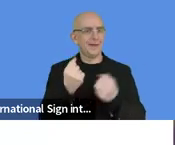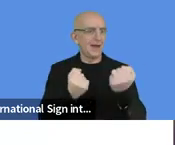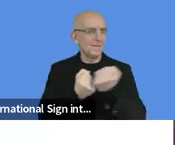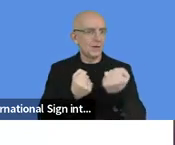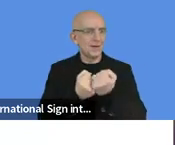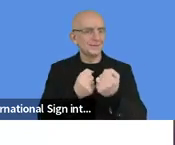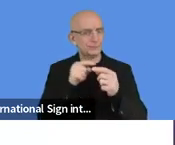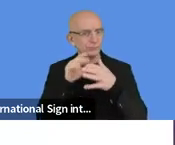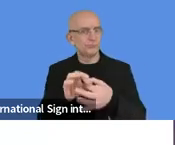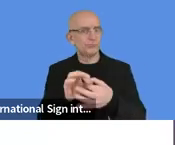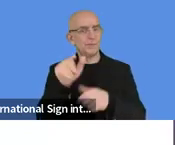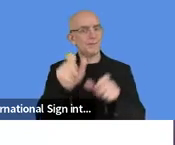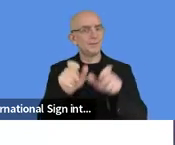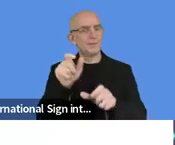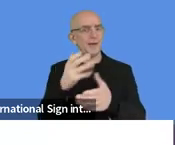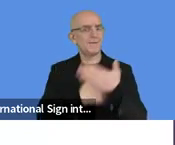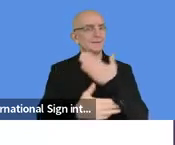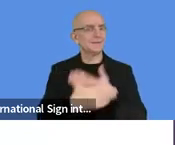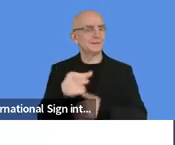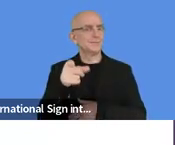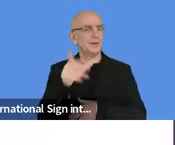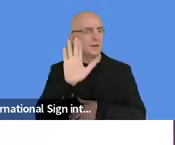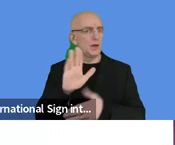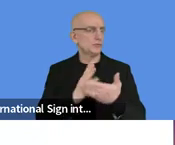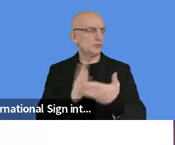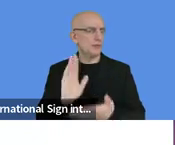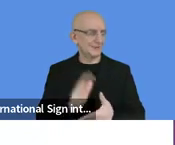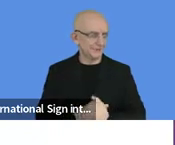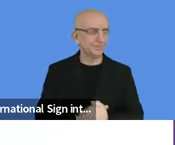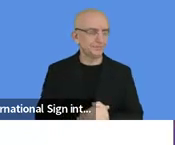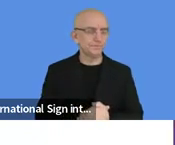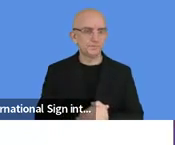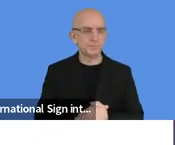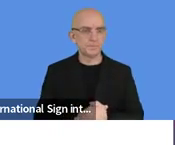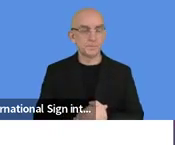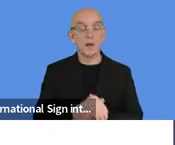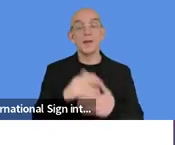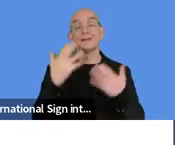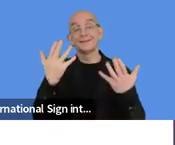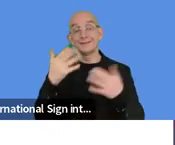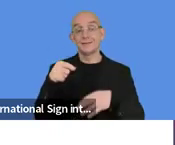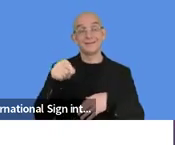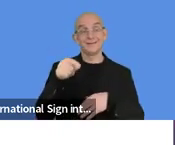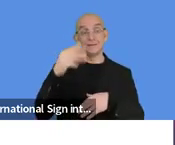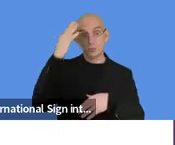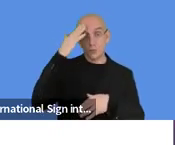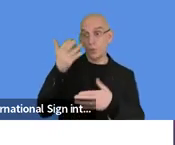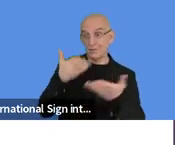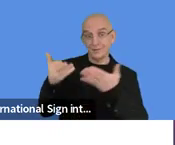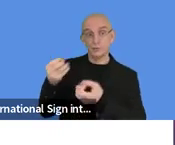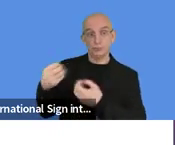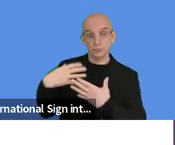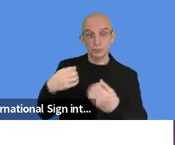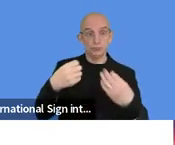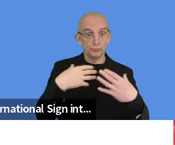value behind the relationships. So when we talk earlier about how important relationships are, one of the reasons they're important is